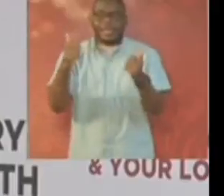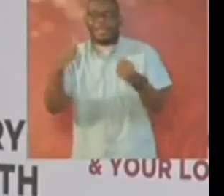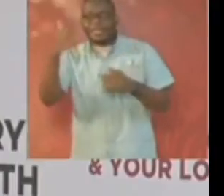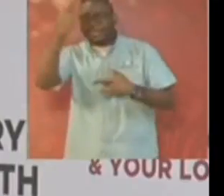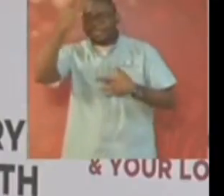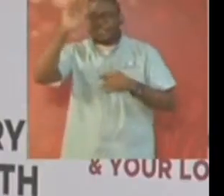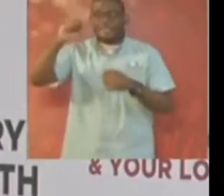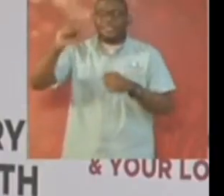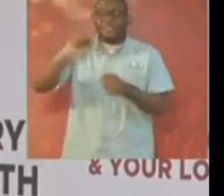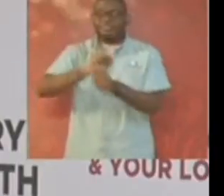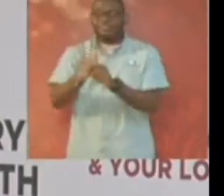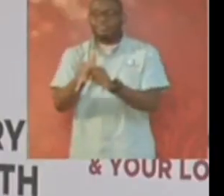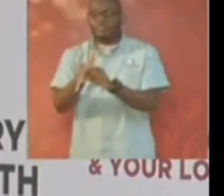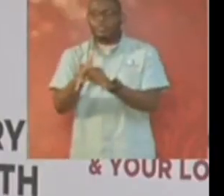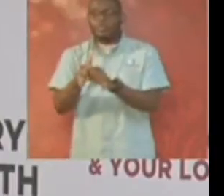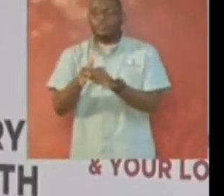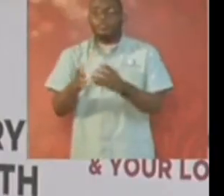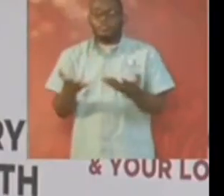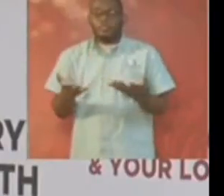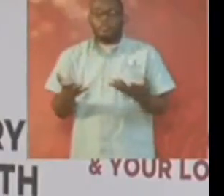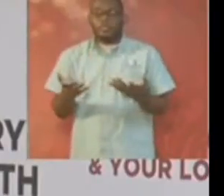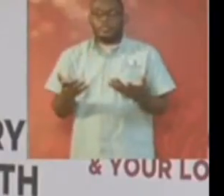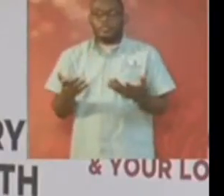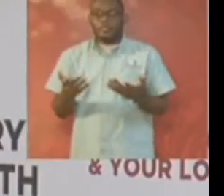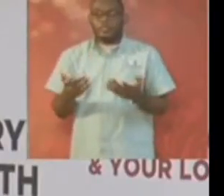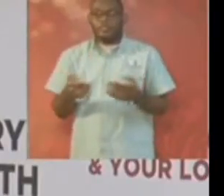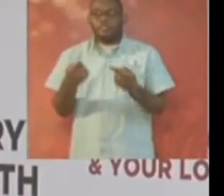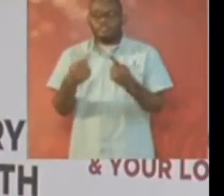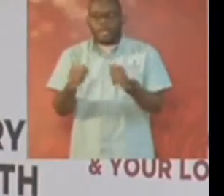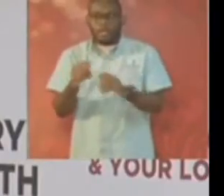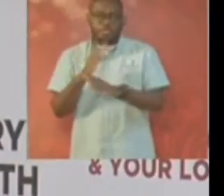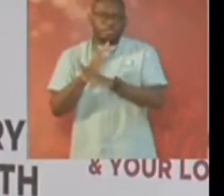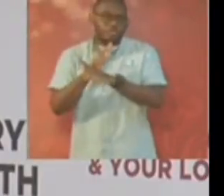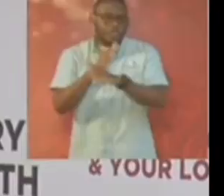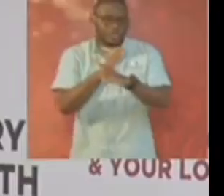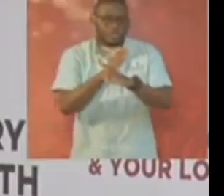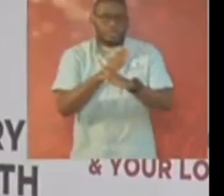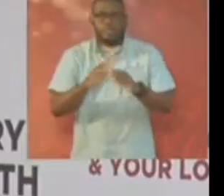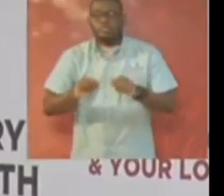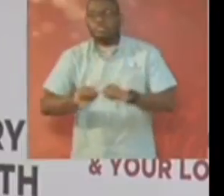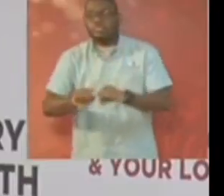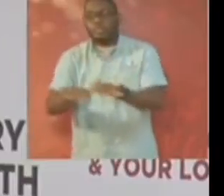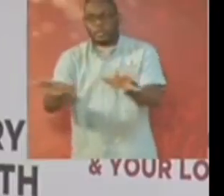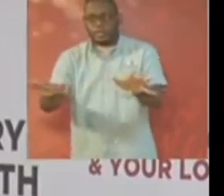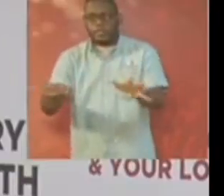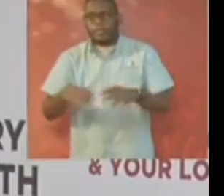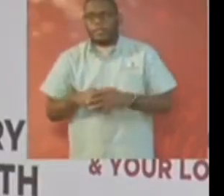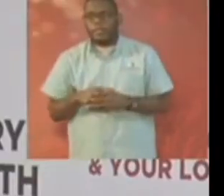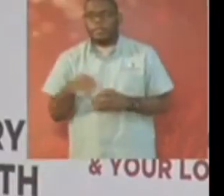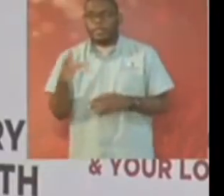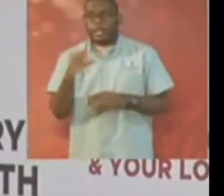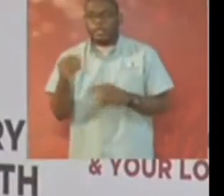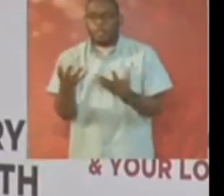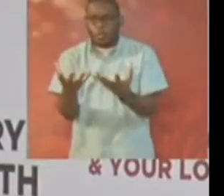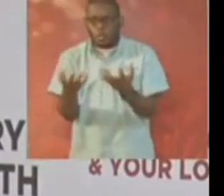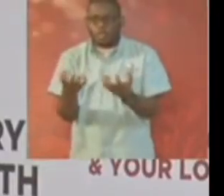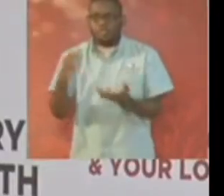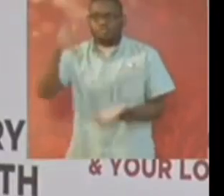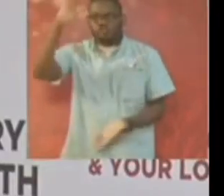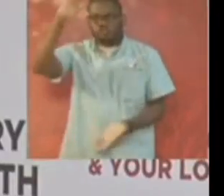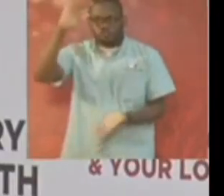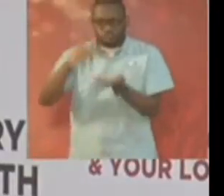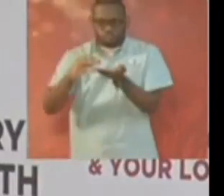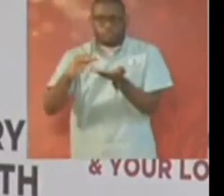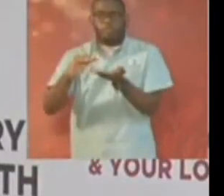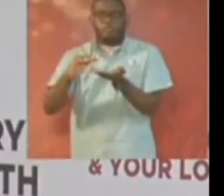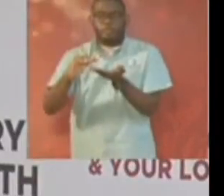from spreading infection, and we want to reduce the potential for adverse outcomes